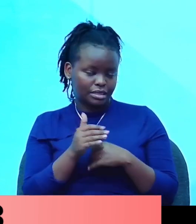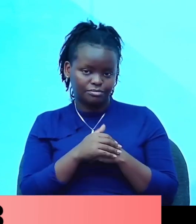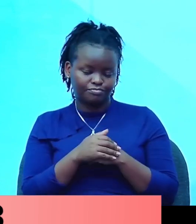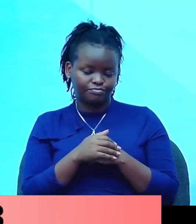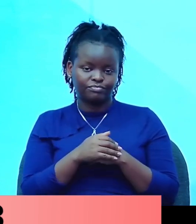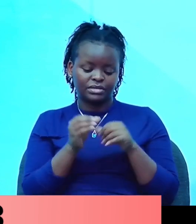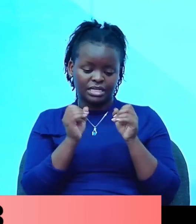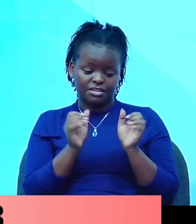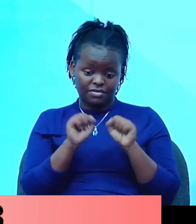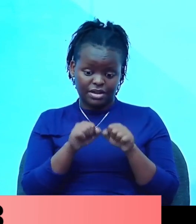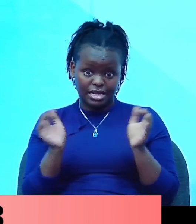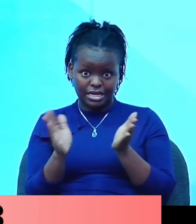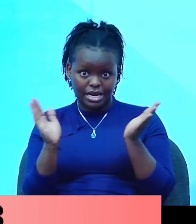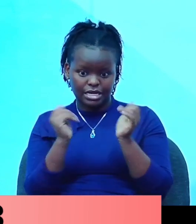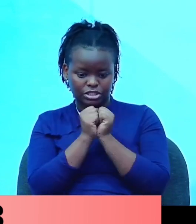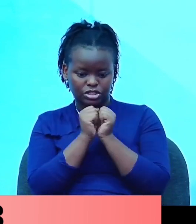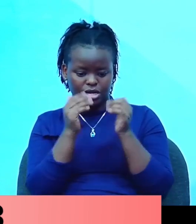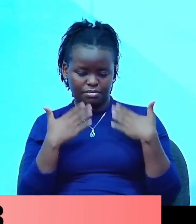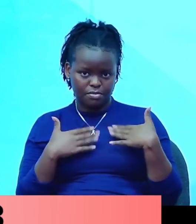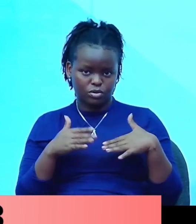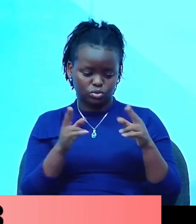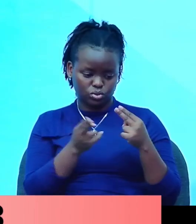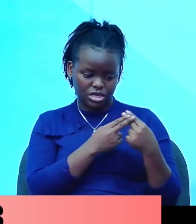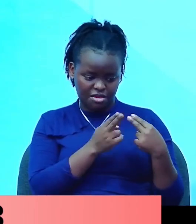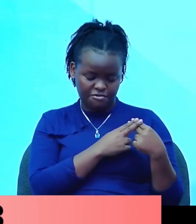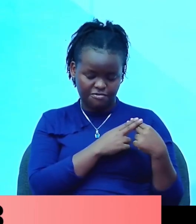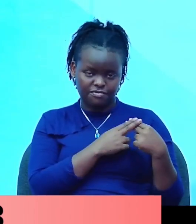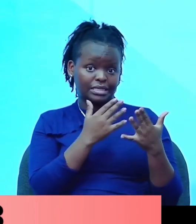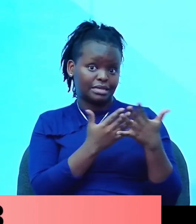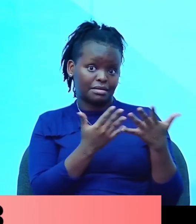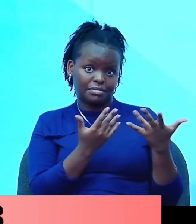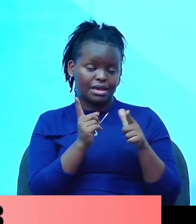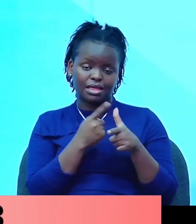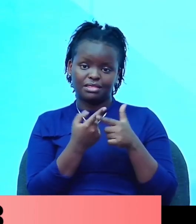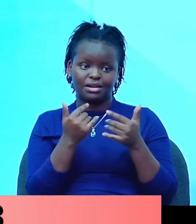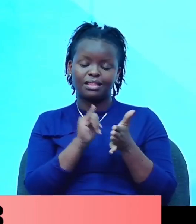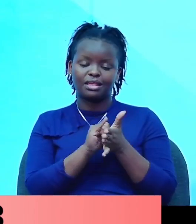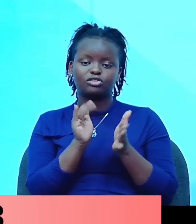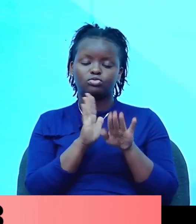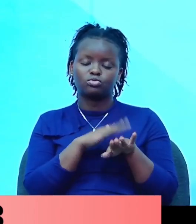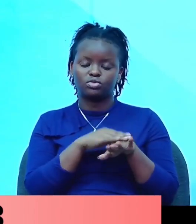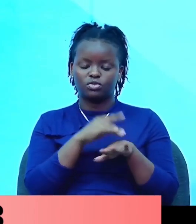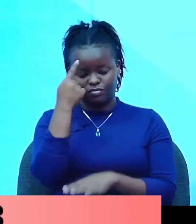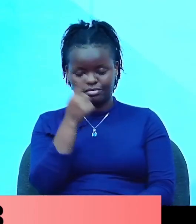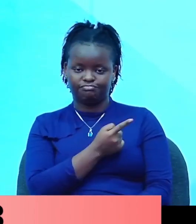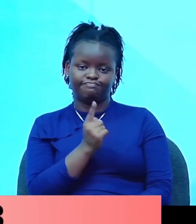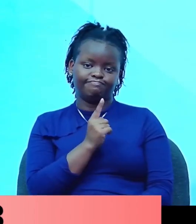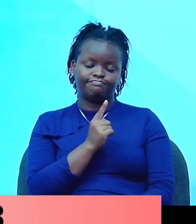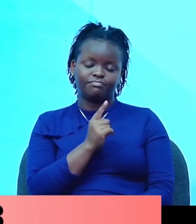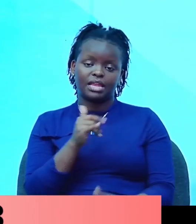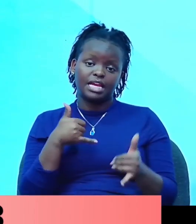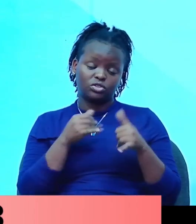can encourage 10 people to save something, then that is good for them. You enjoy the benefit. I think the